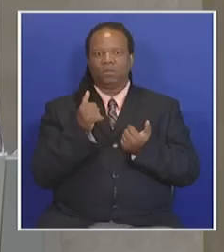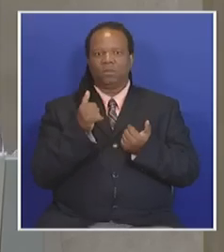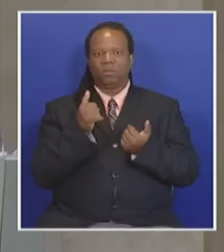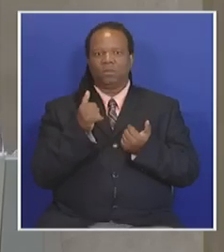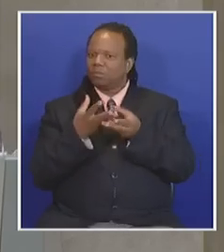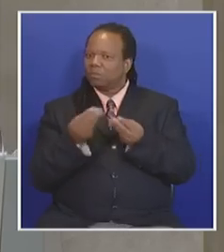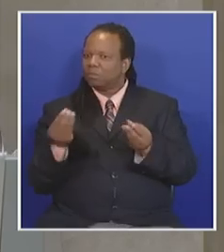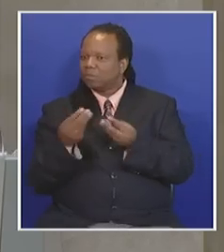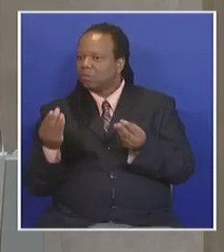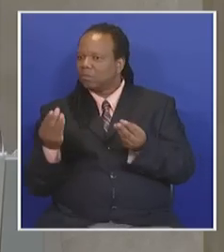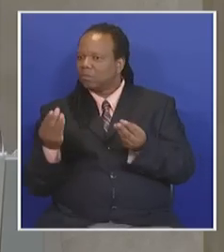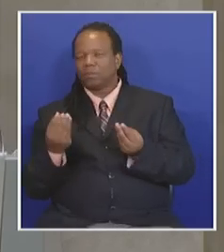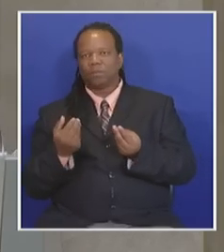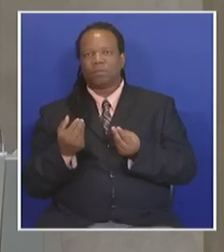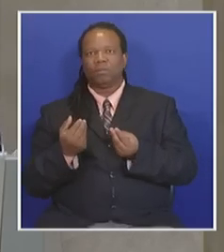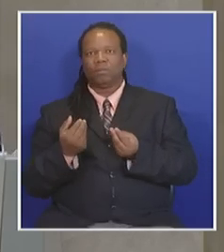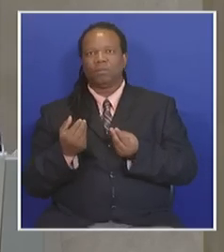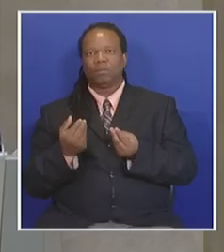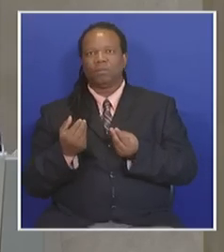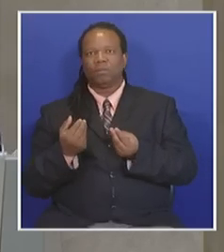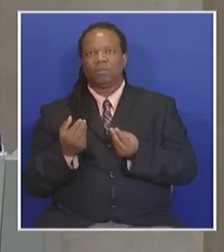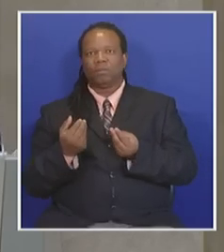will demonstrate that a